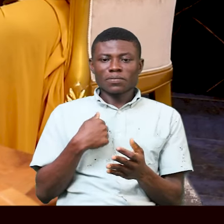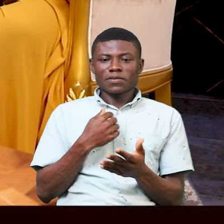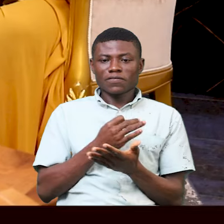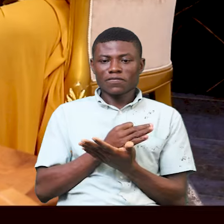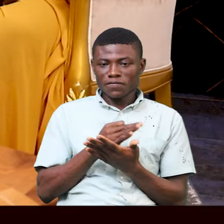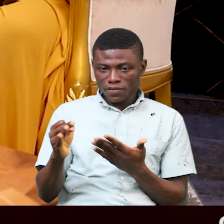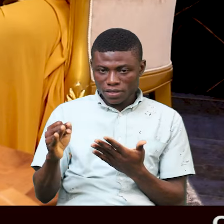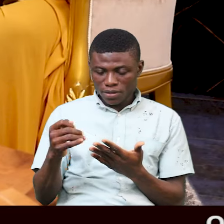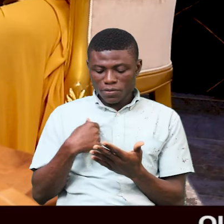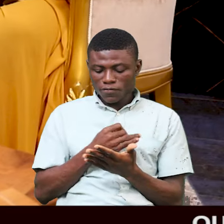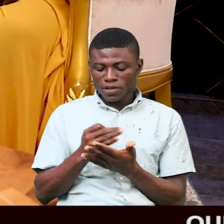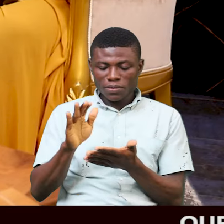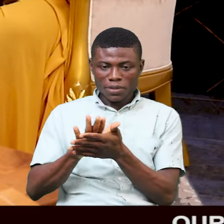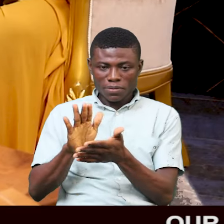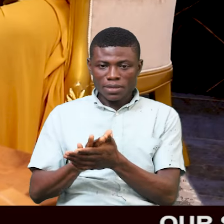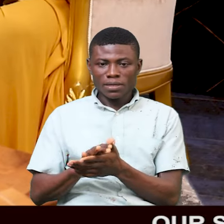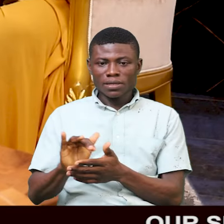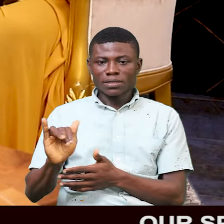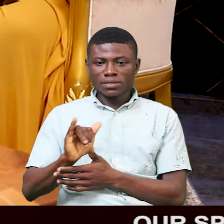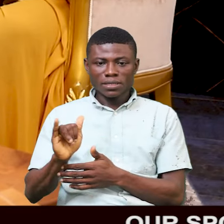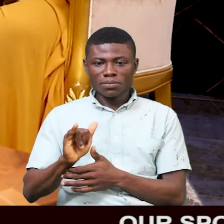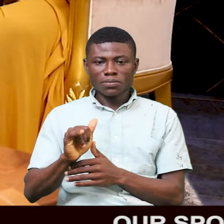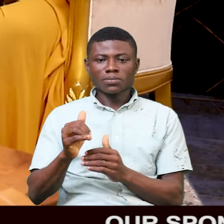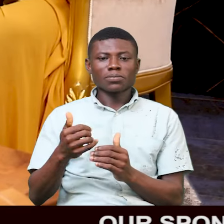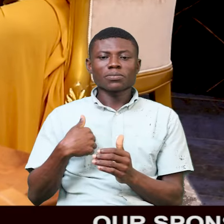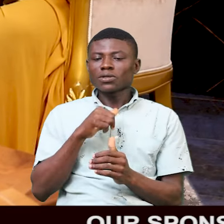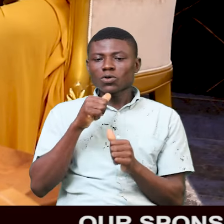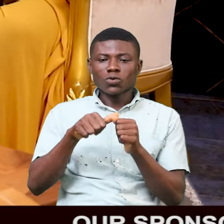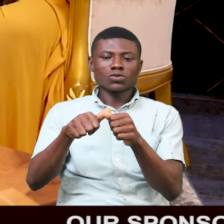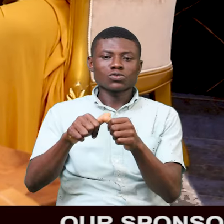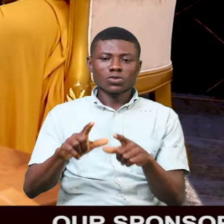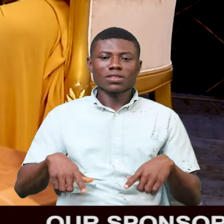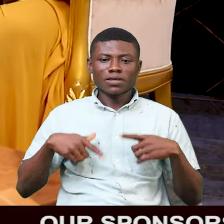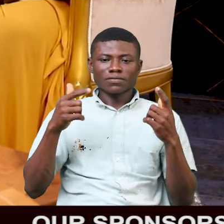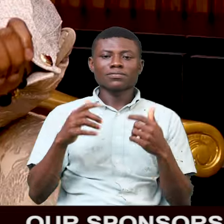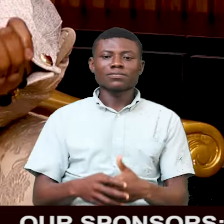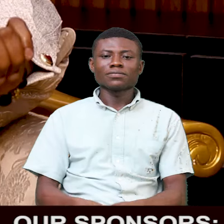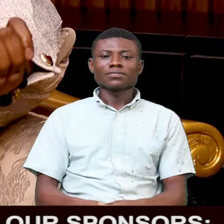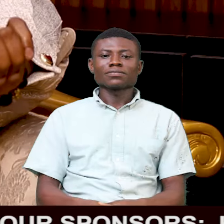fili paper we ya. Sa promotion minya.